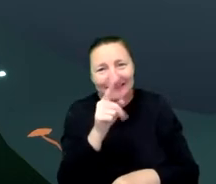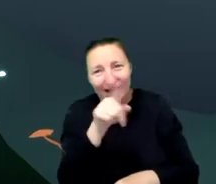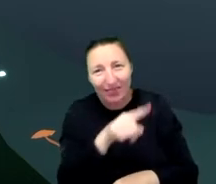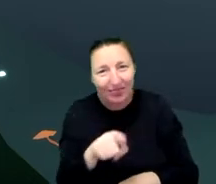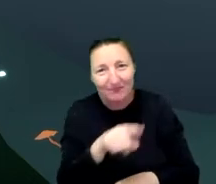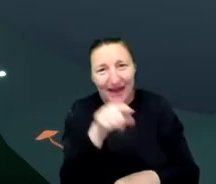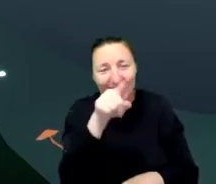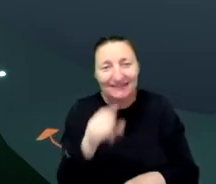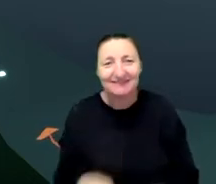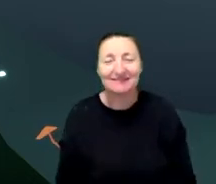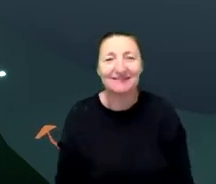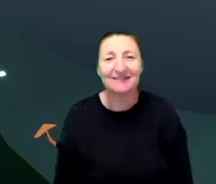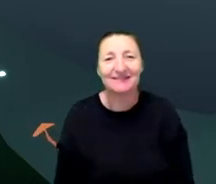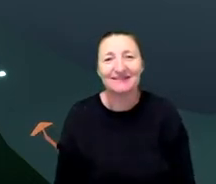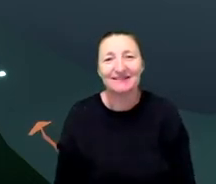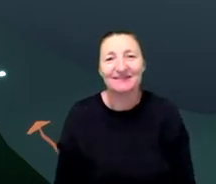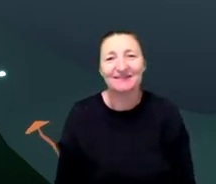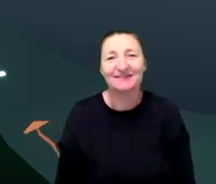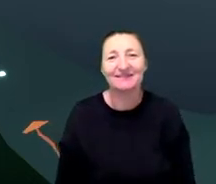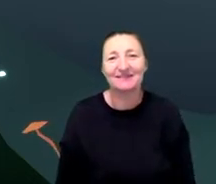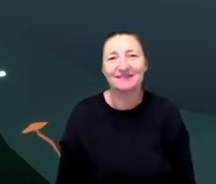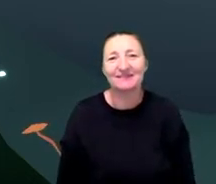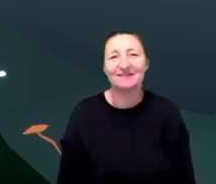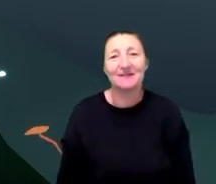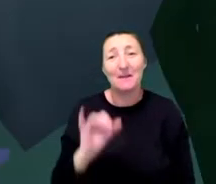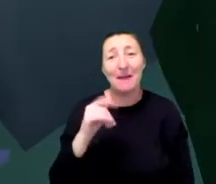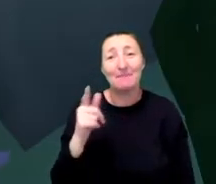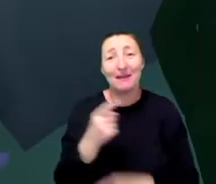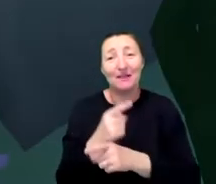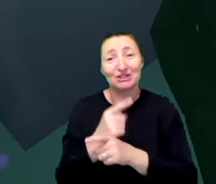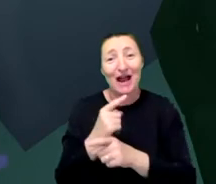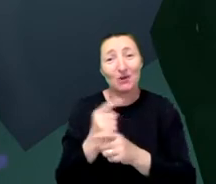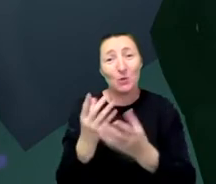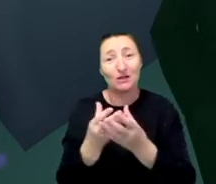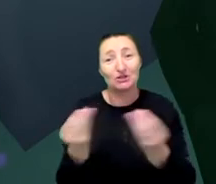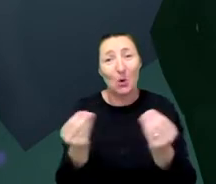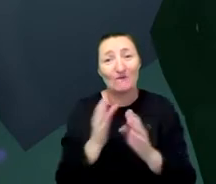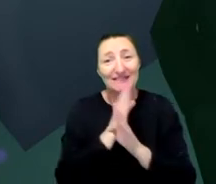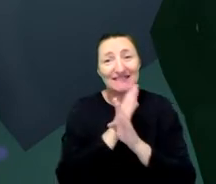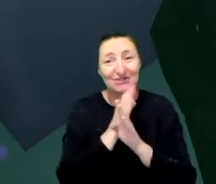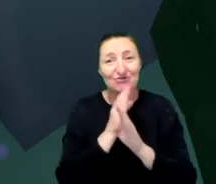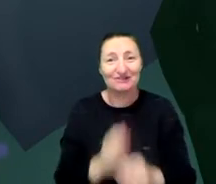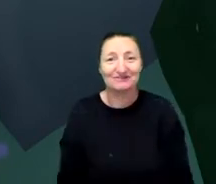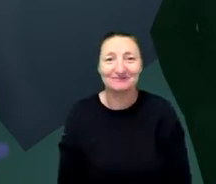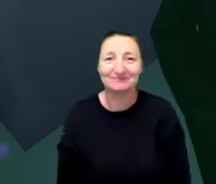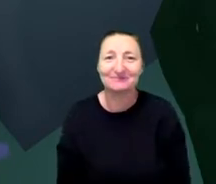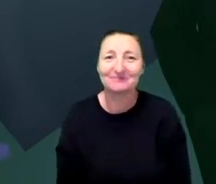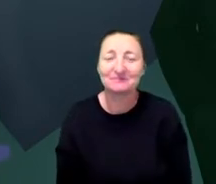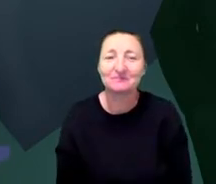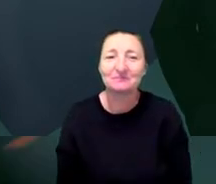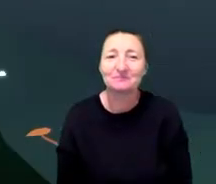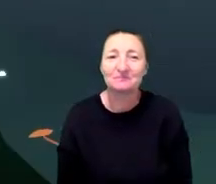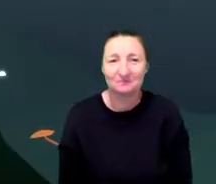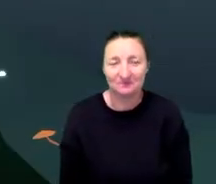Yeah. Yeah, god if anyone in the chat solves it, yeah, it's secret. Mm-hmm. But when we landed in the labyrinth, we weren't at